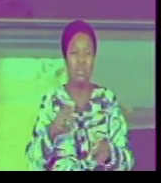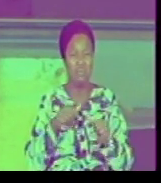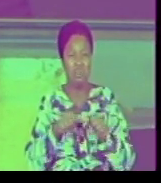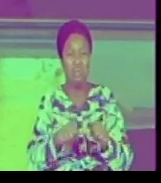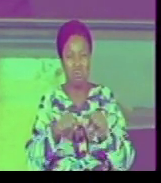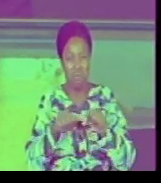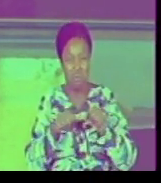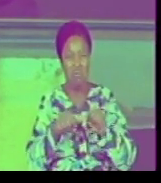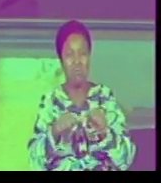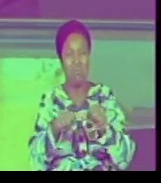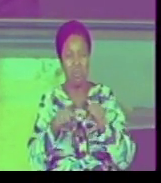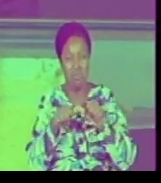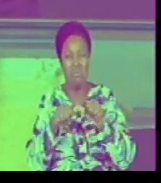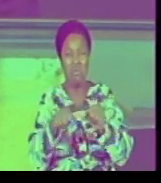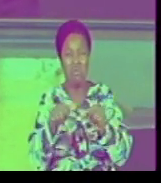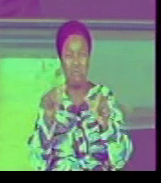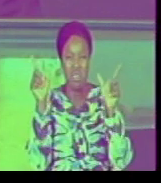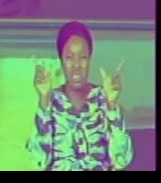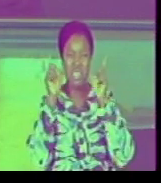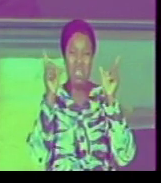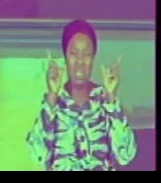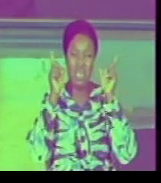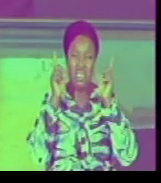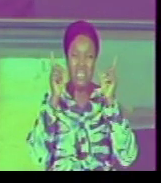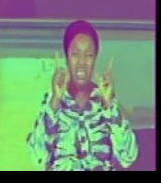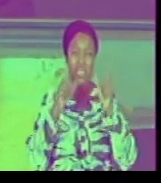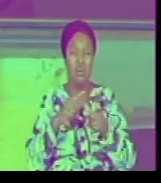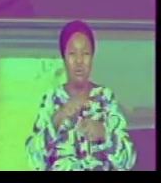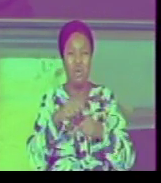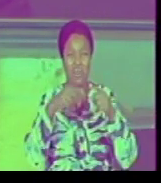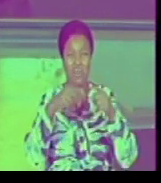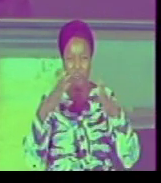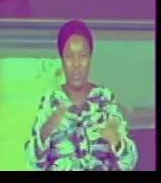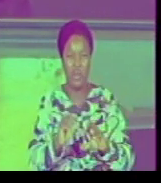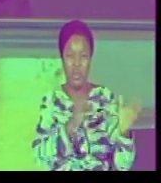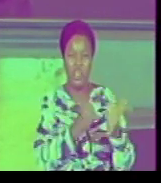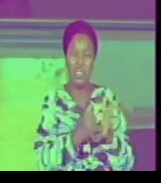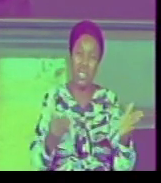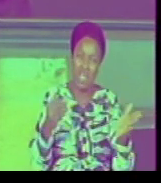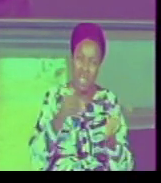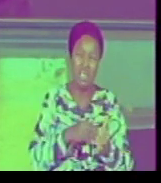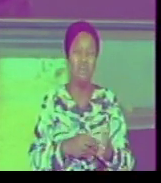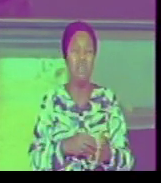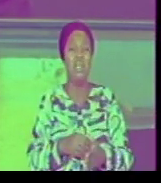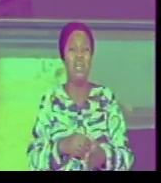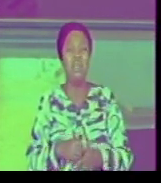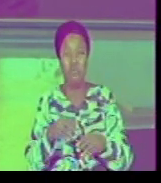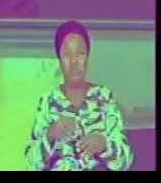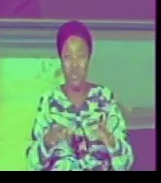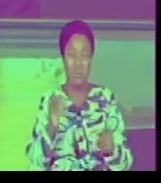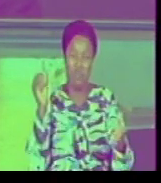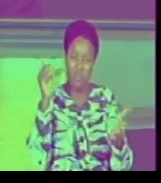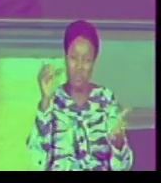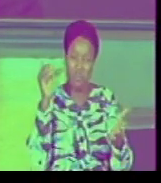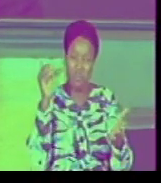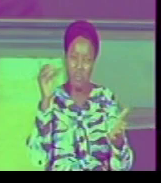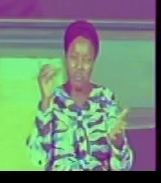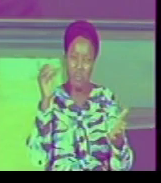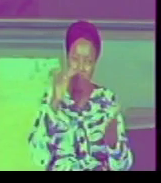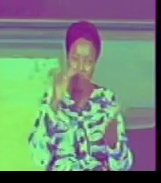When it finishes, it begins again. When it finishes, it begins again. All of a